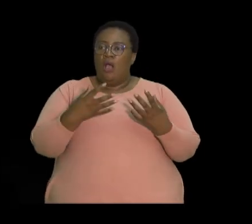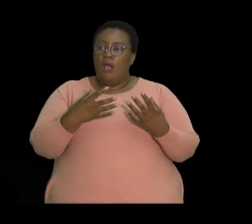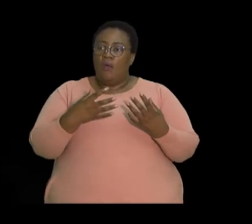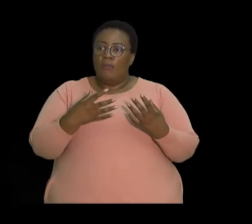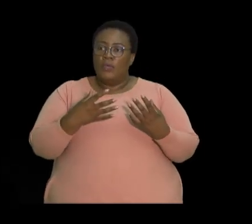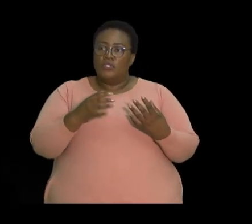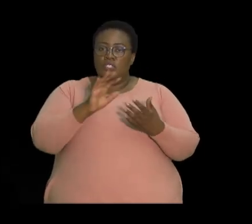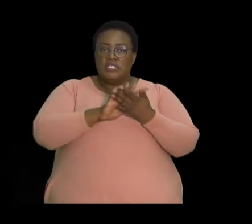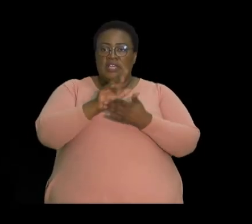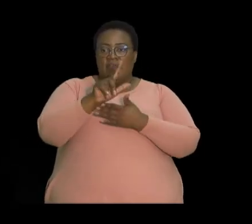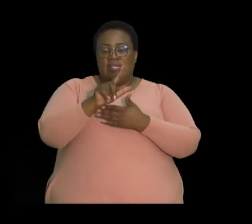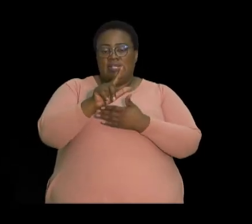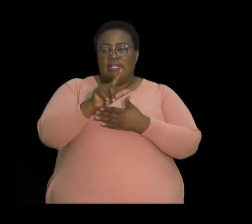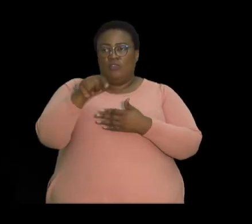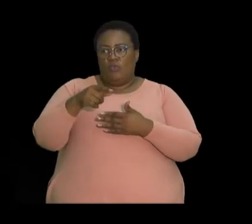be